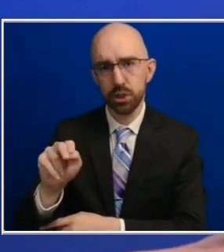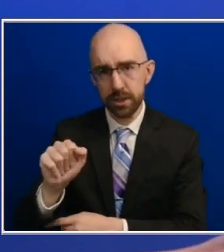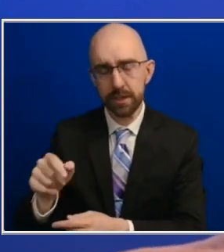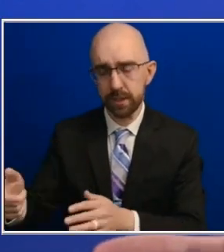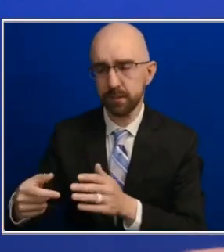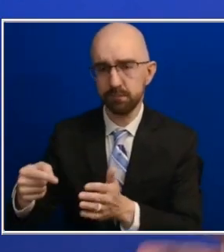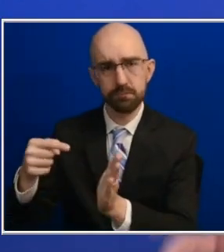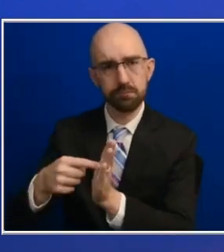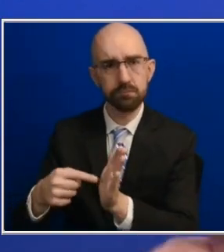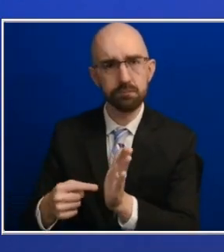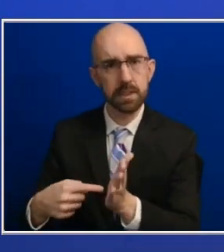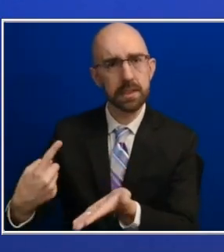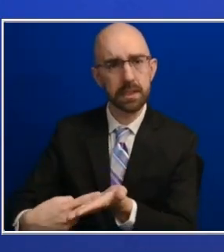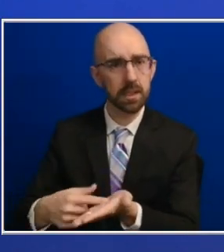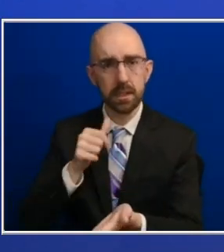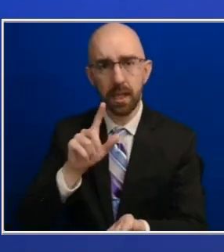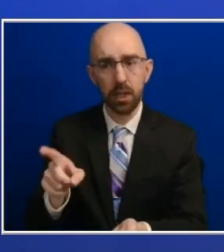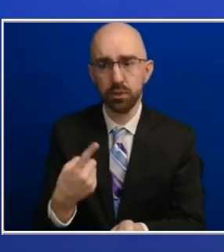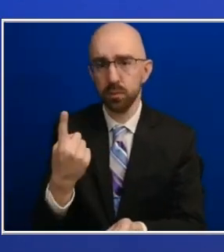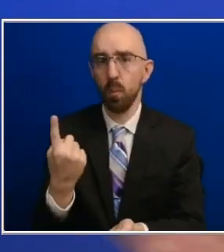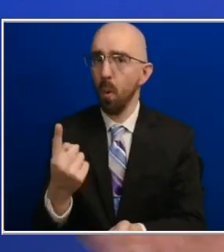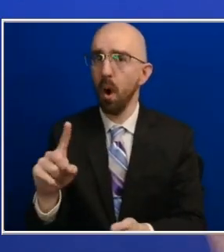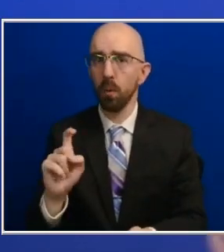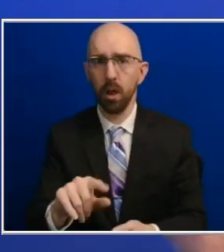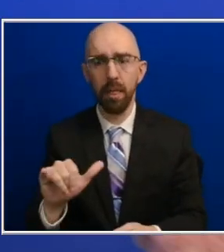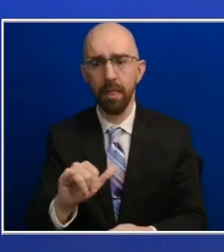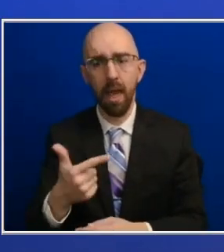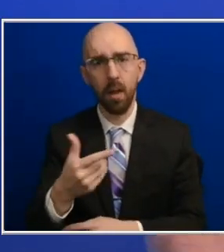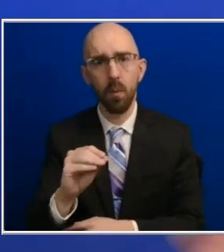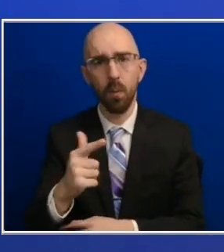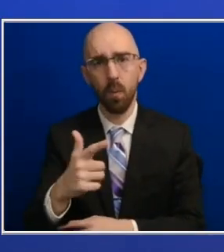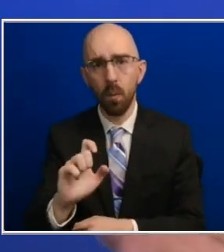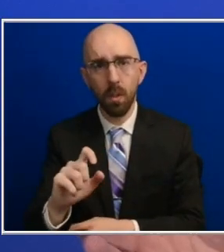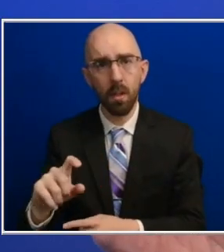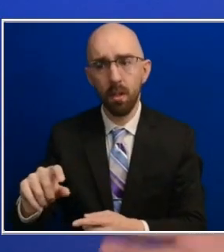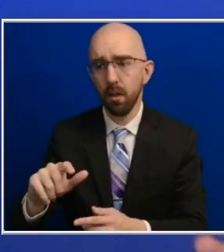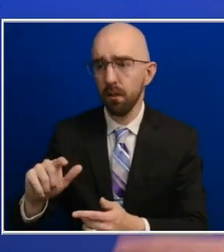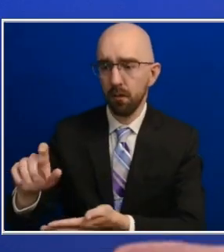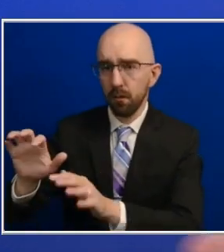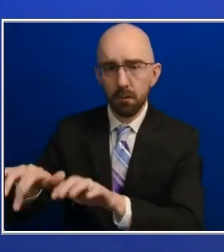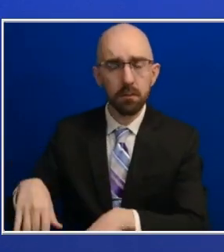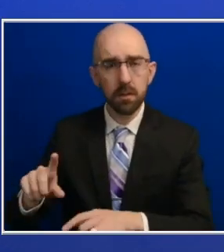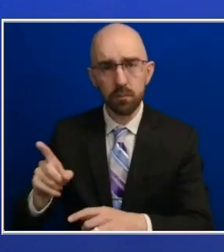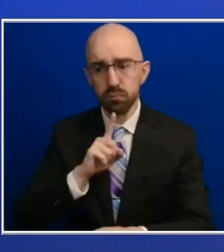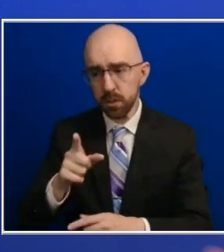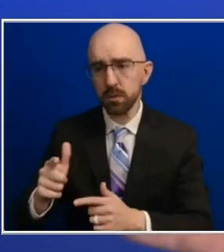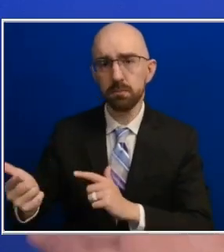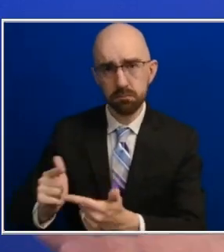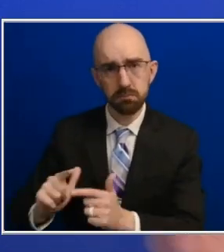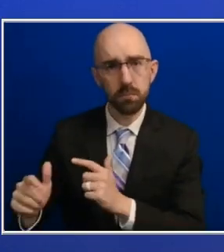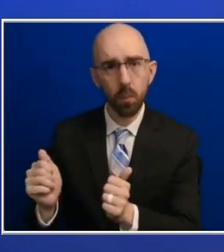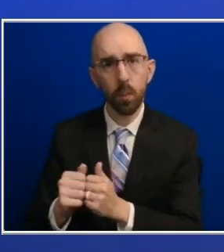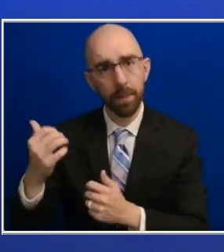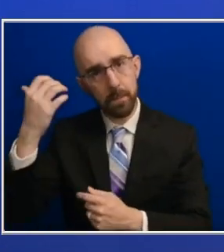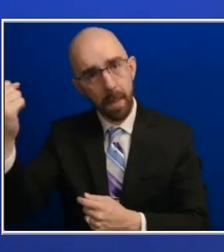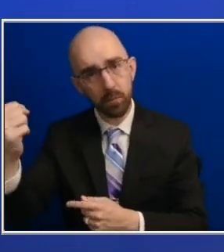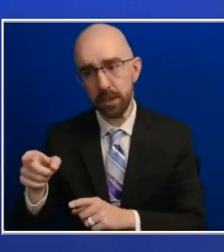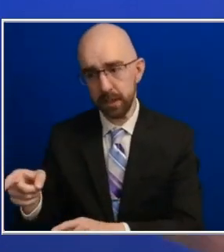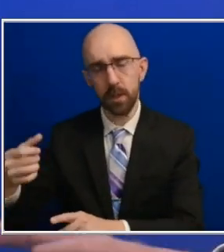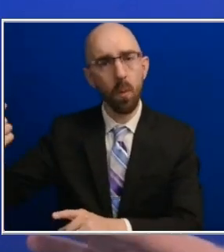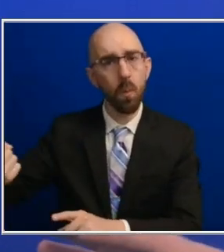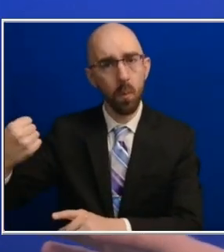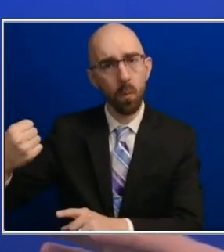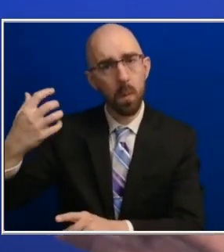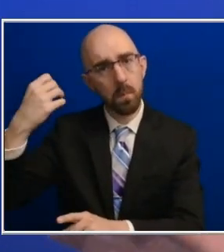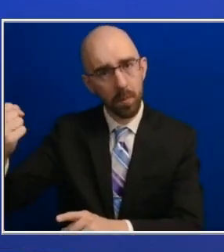just one question, it's not like Google searching, it's actually a back and forth conversation with memory that I can use over time.